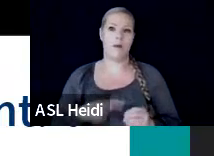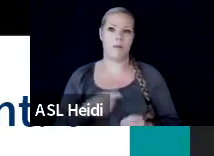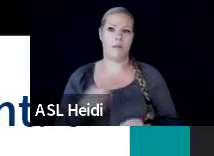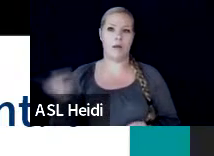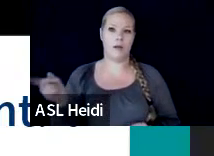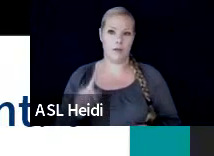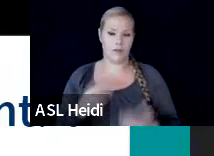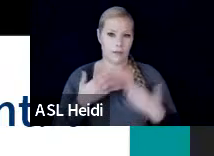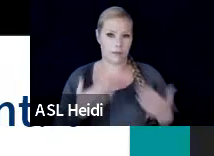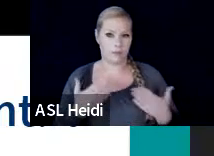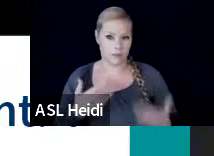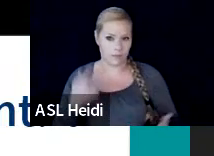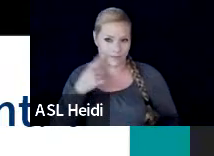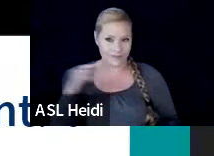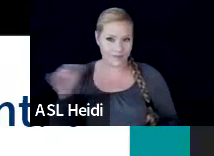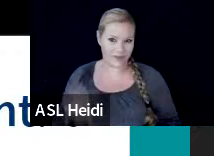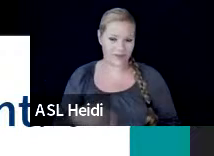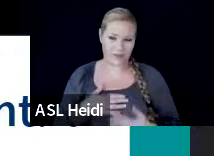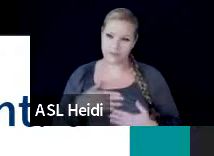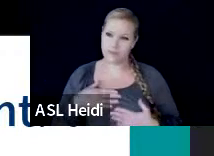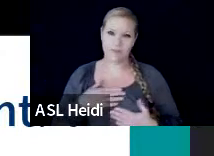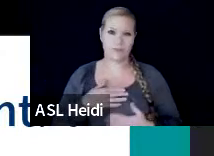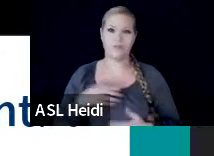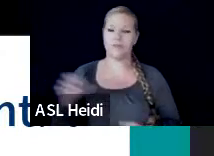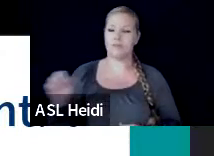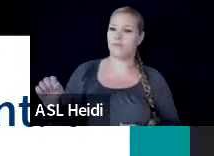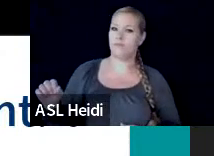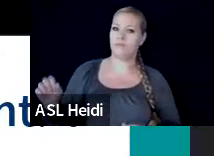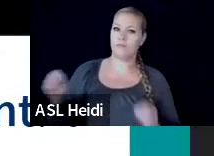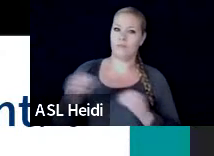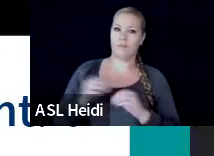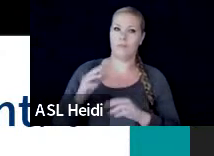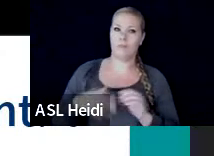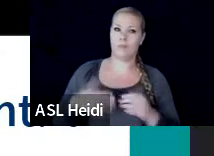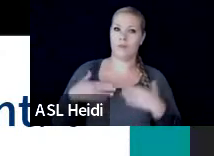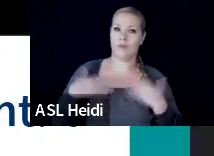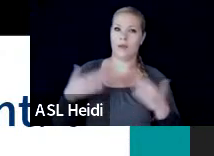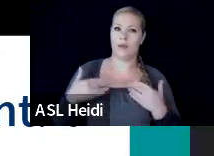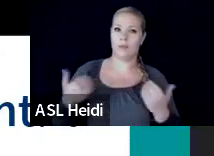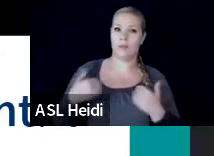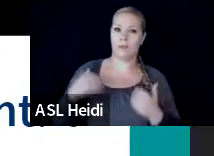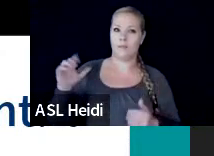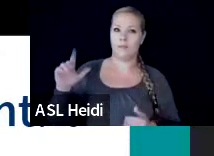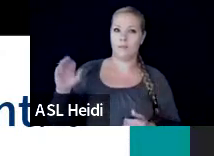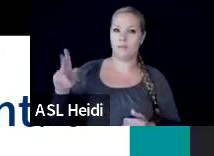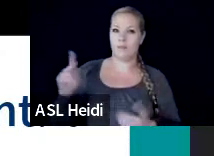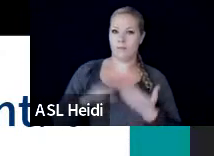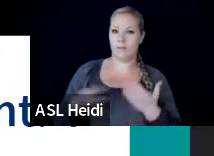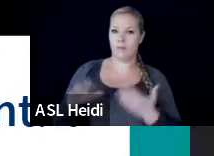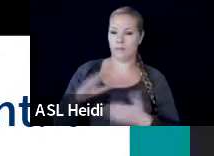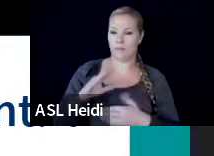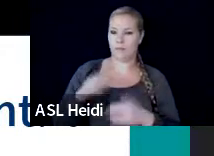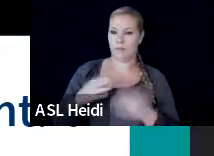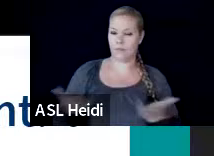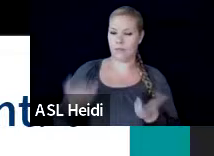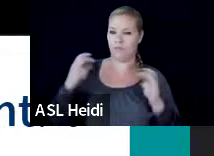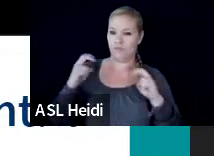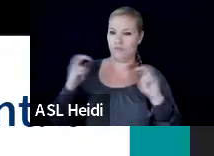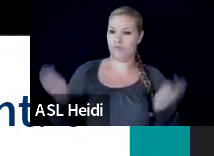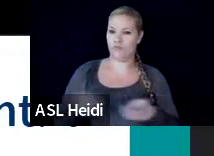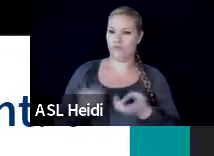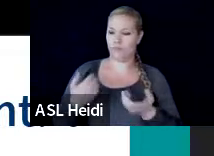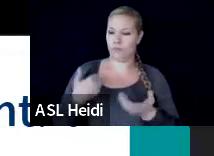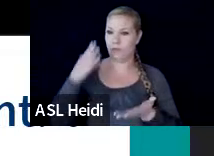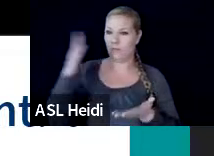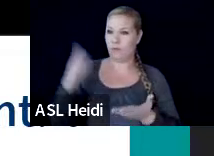that. And more than happy to have Clark College folks on the table and just kind of tailor a program in the coming future